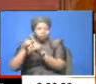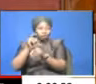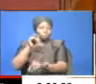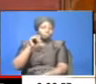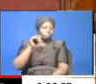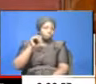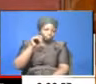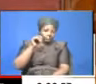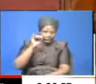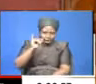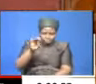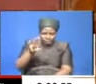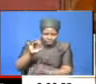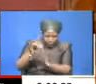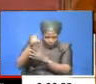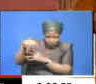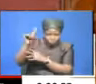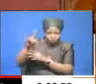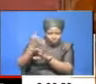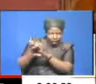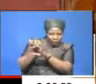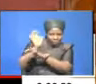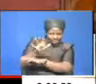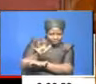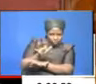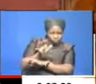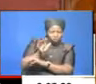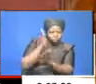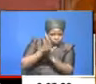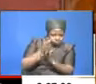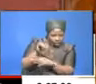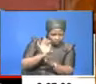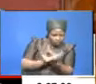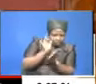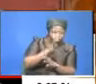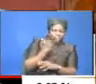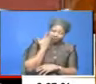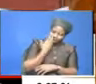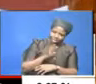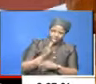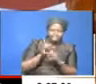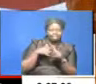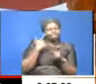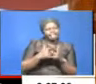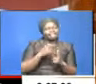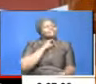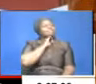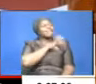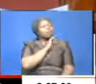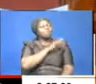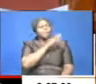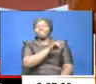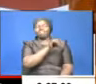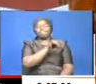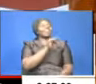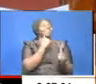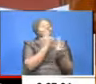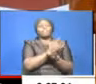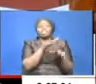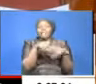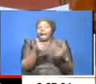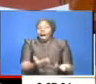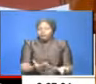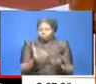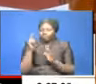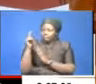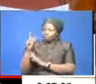despite his impeachment, why should they treat the complainant differently? Counsel stated